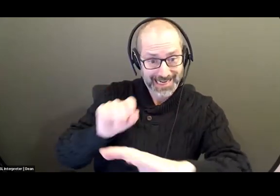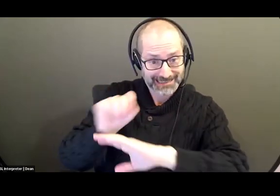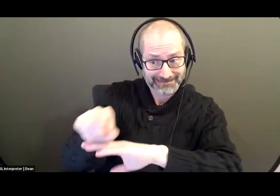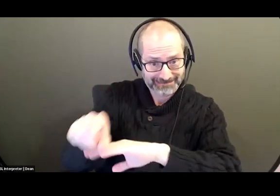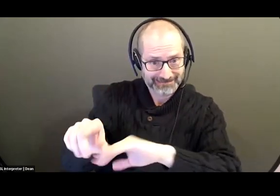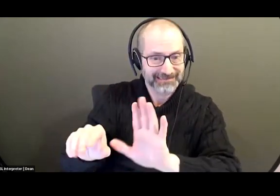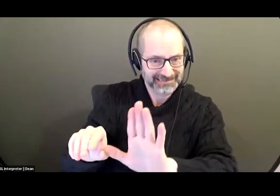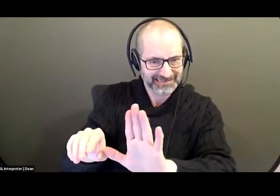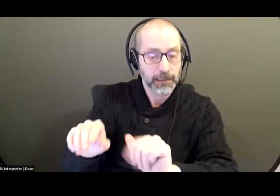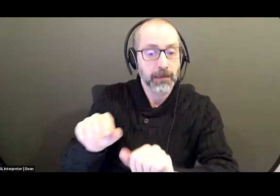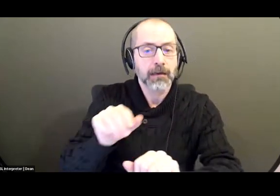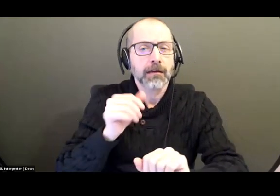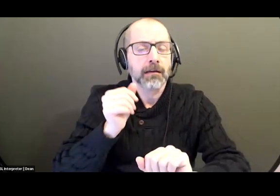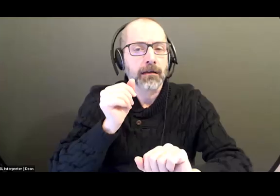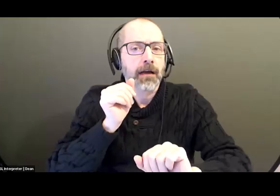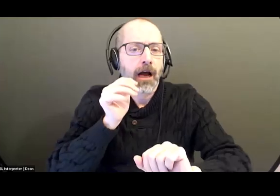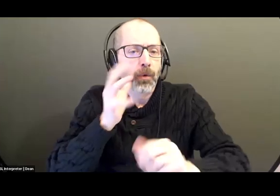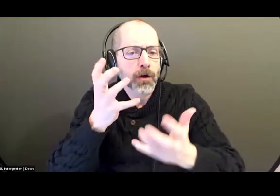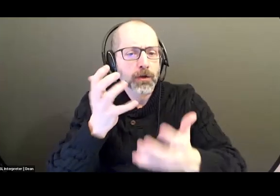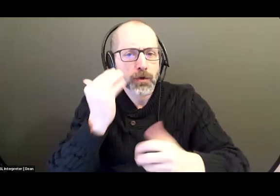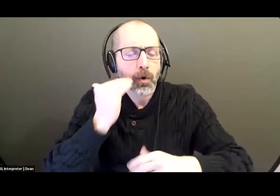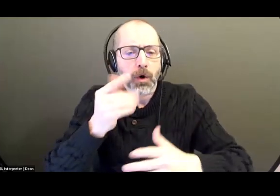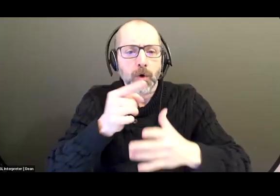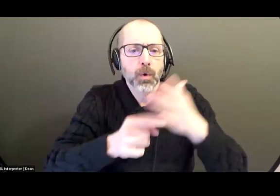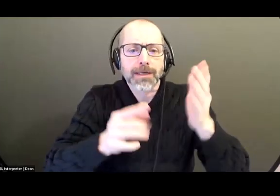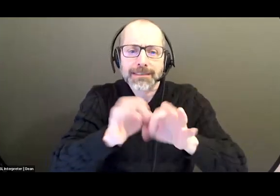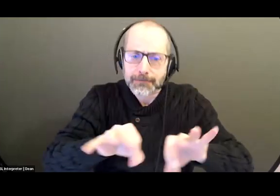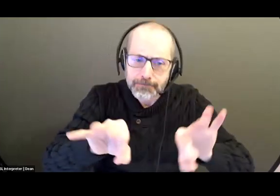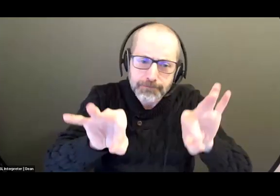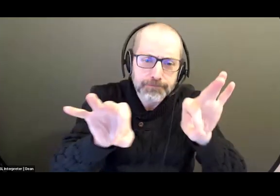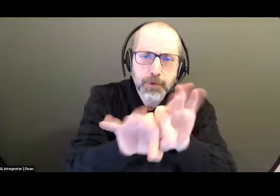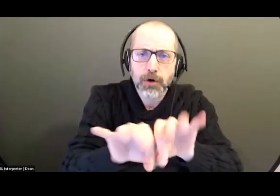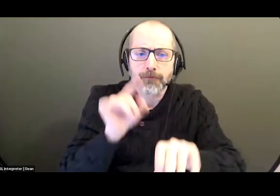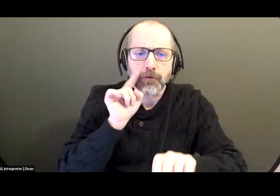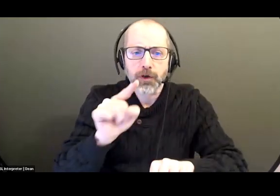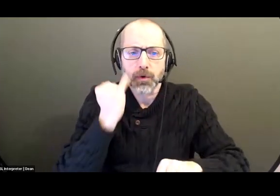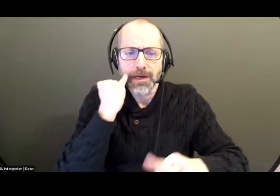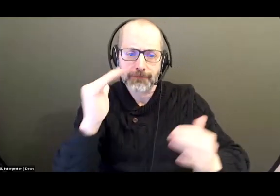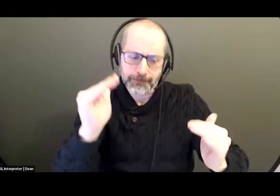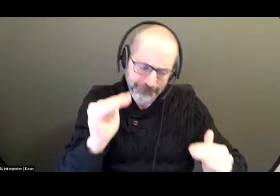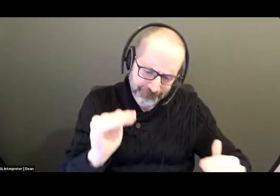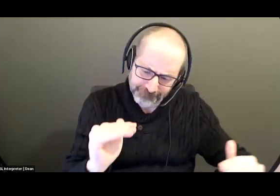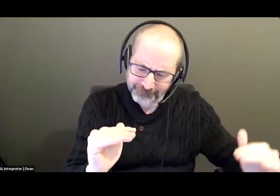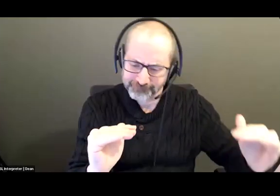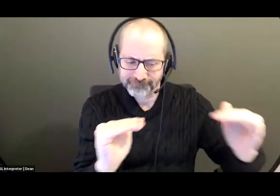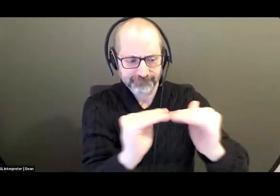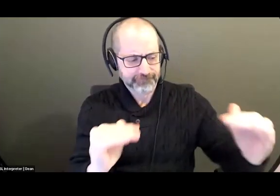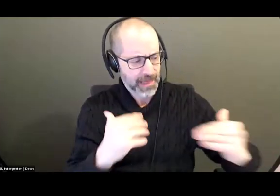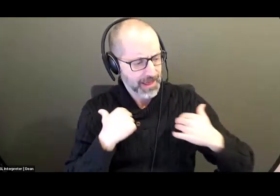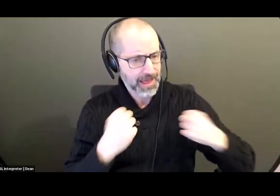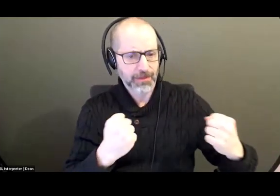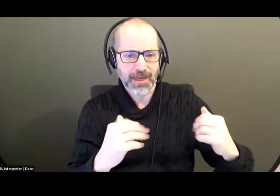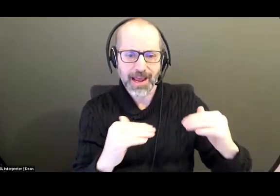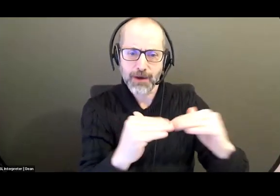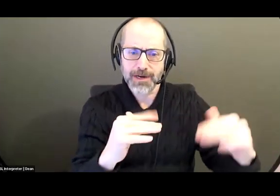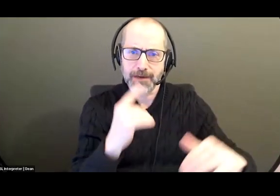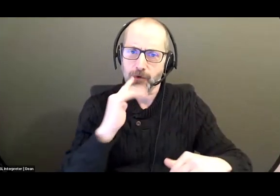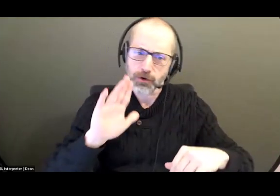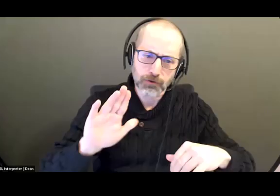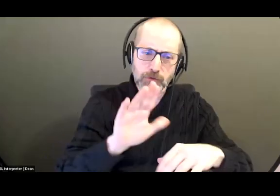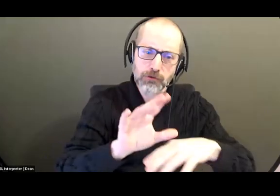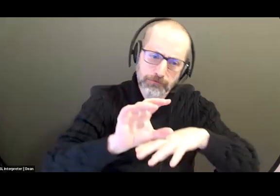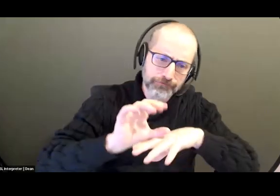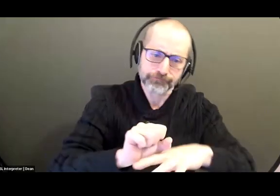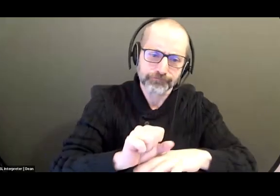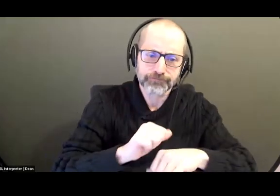brief activity. Using the chat, what stands out to you as an important ingredient for